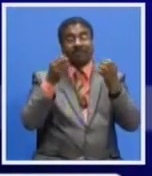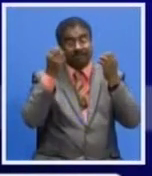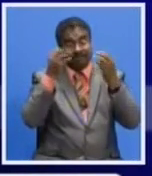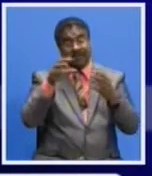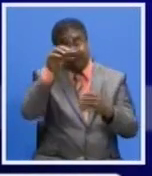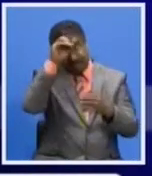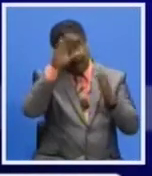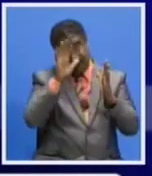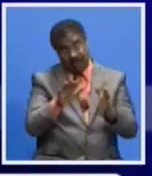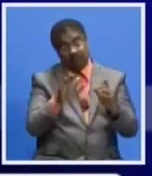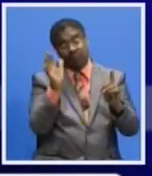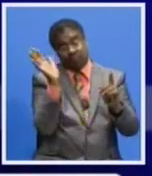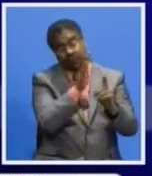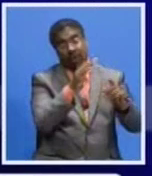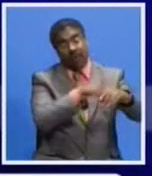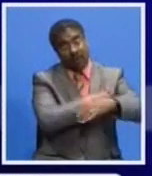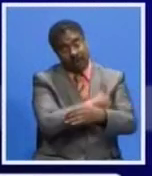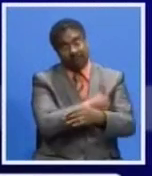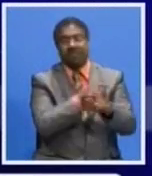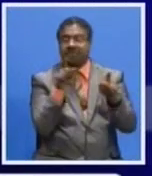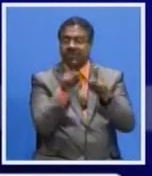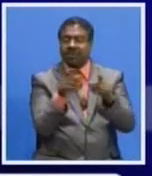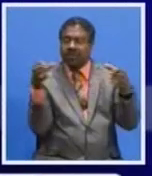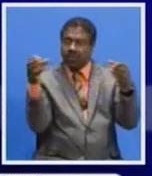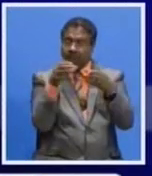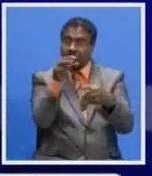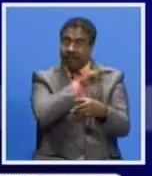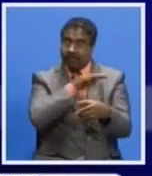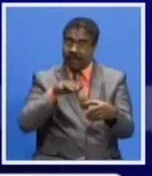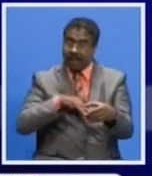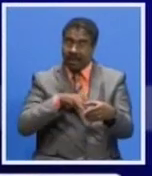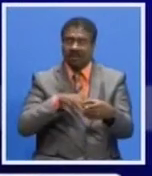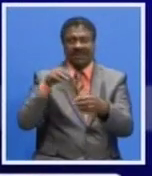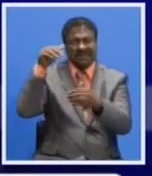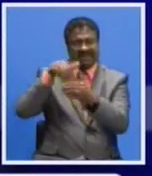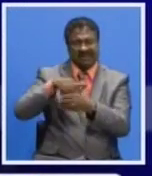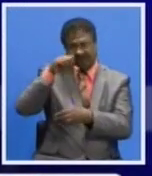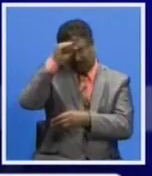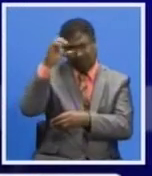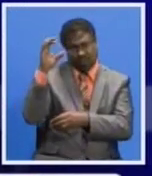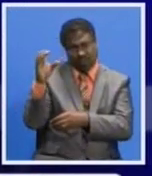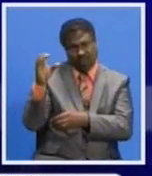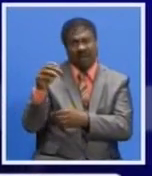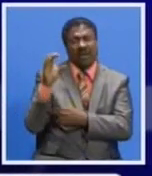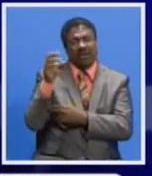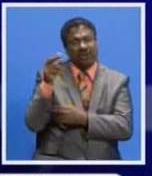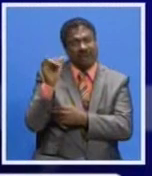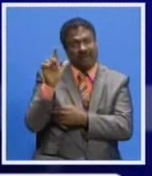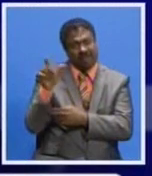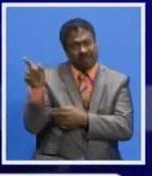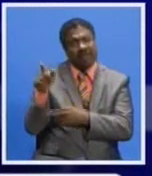miners, their wives and community members from Nampundwe, Chingola and Chilabombwe have held a peaceful protest